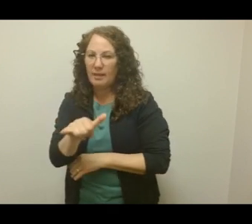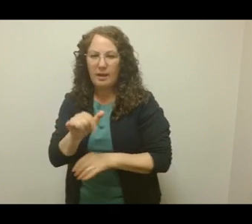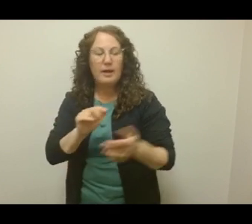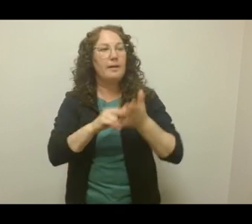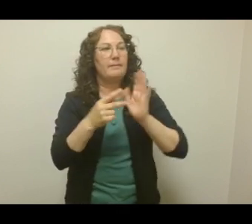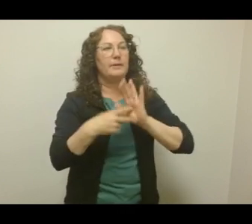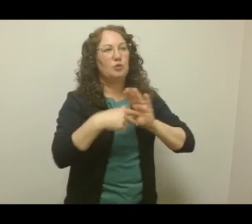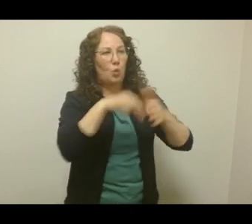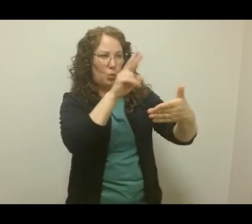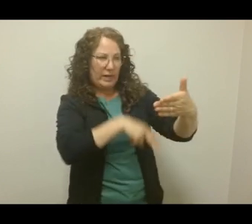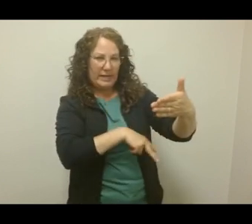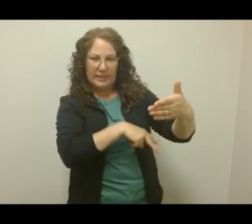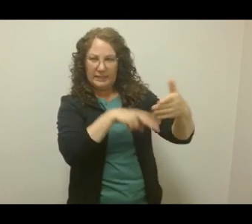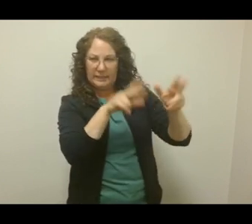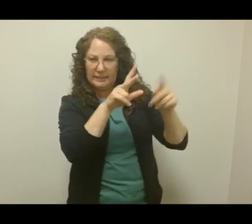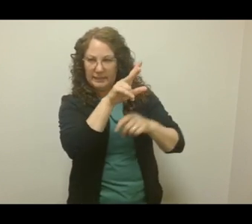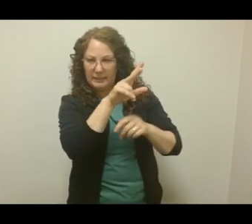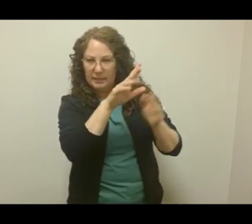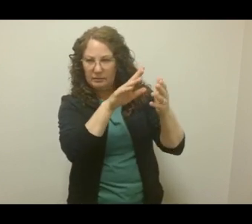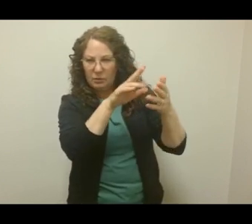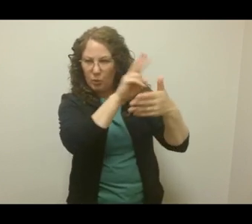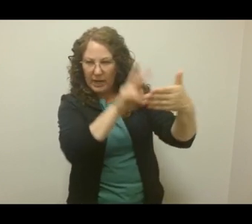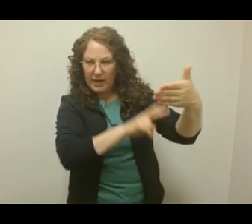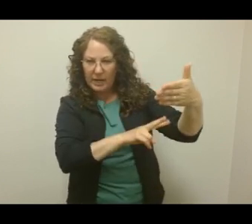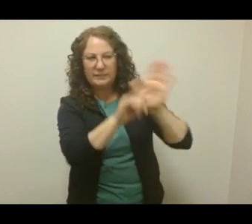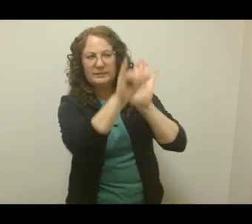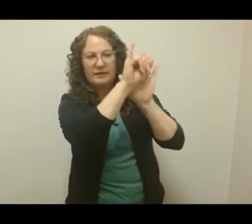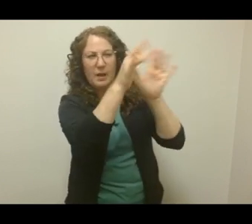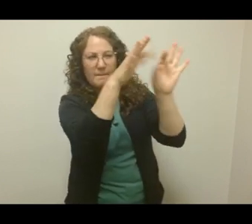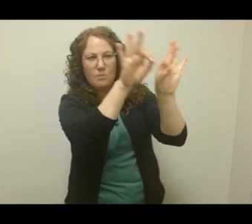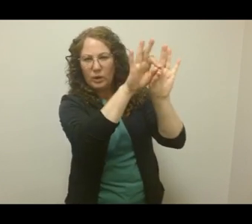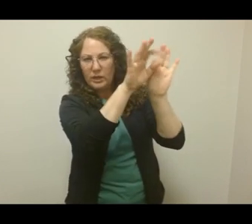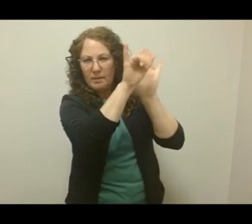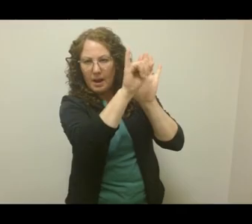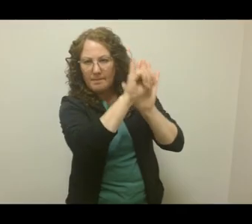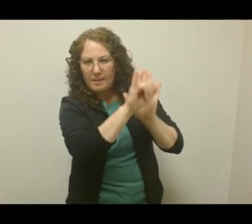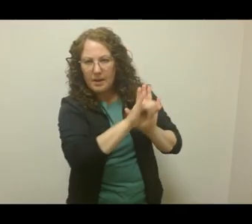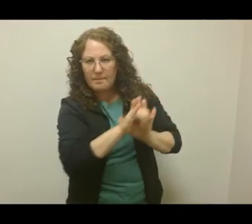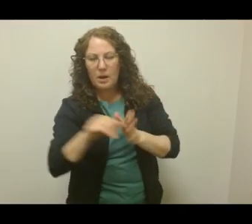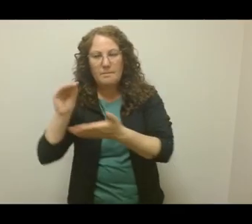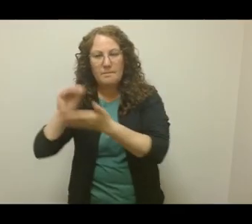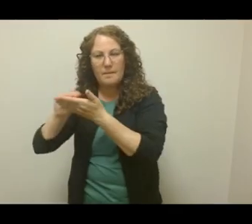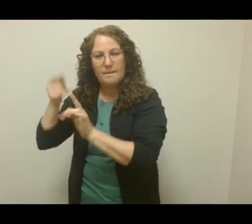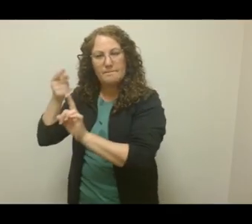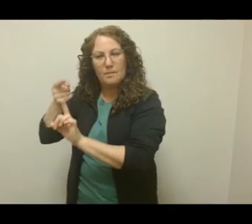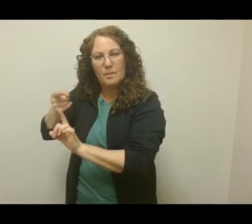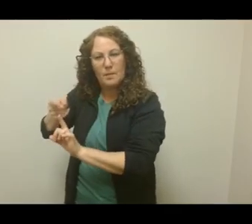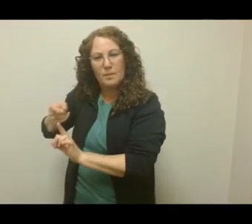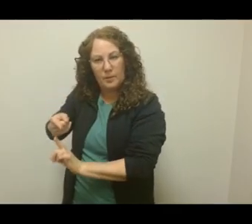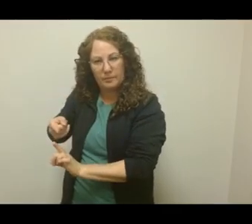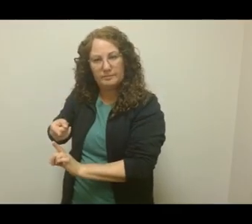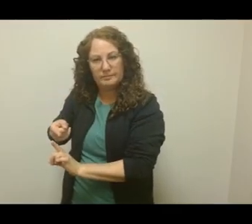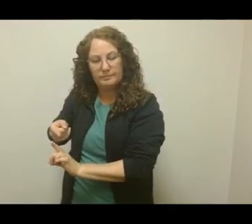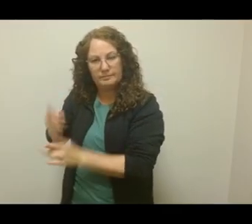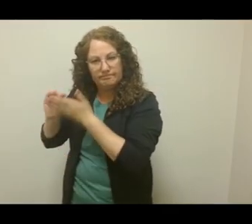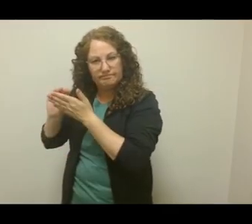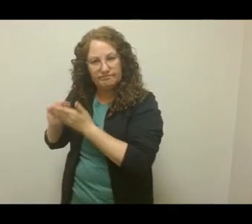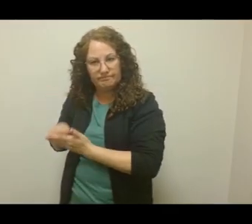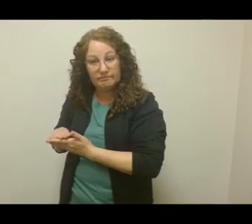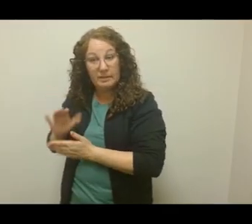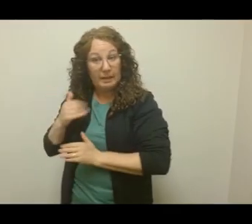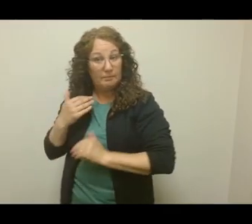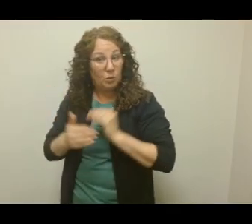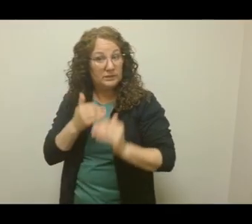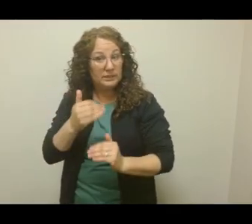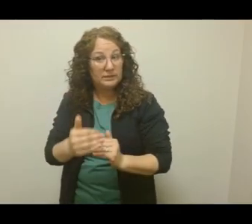you're identifying what's important and you're putting that down into point form. When you do that process,